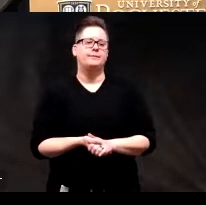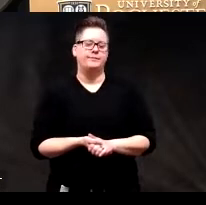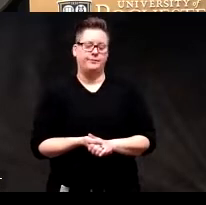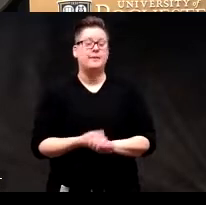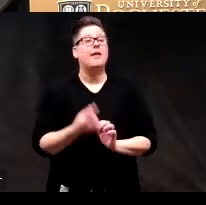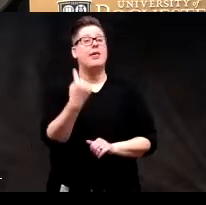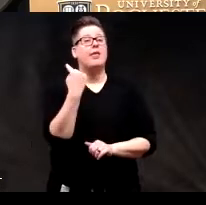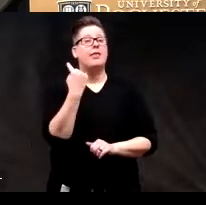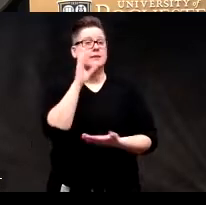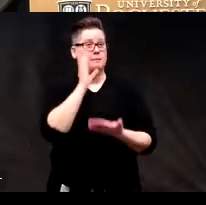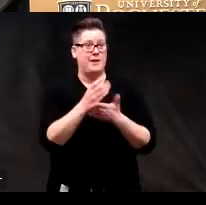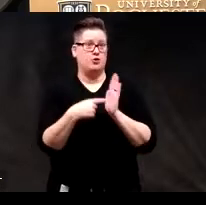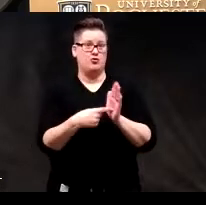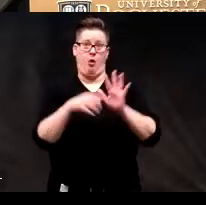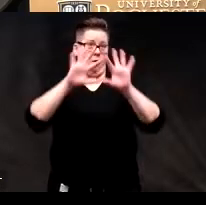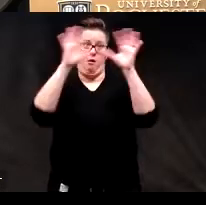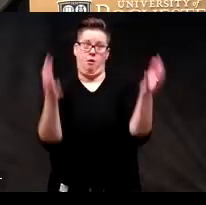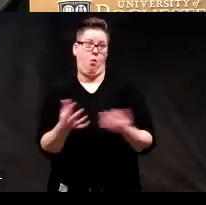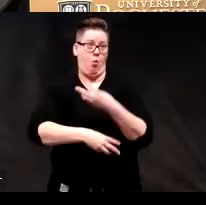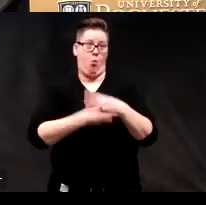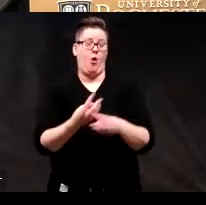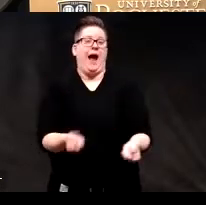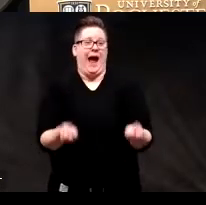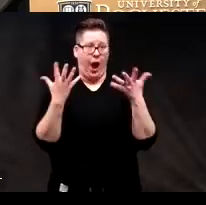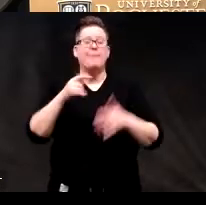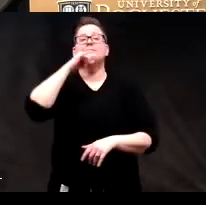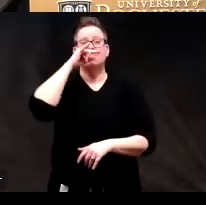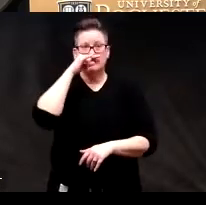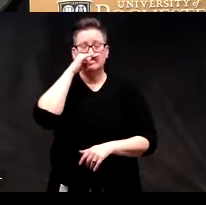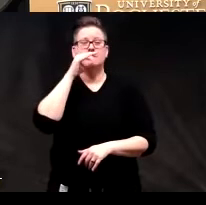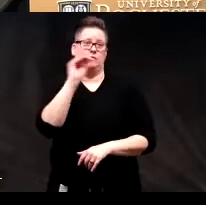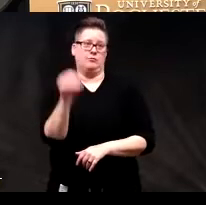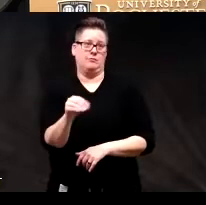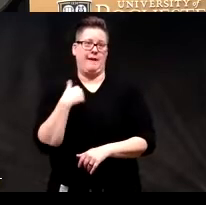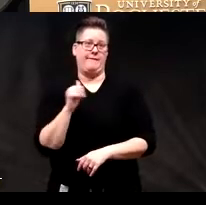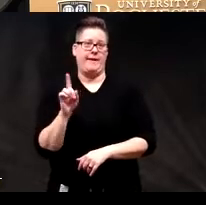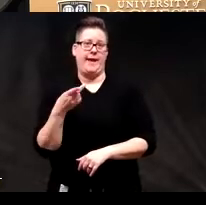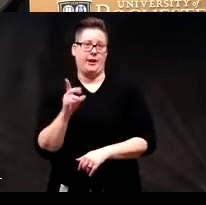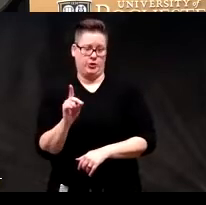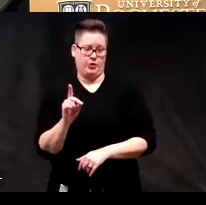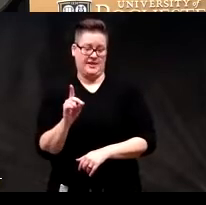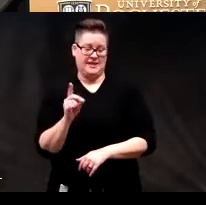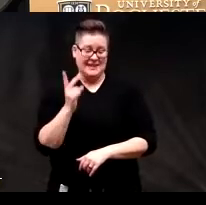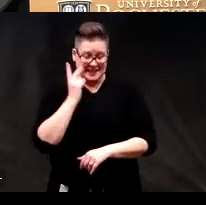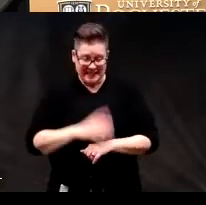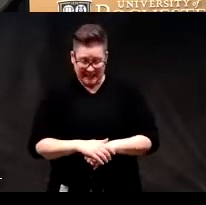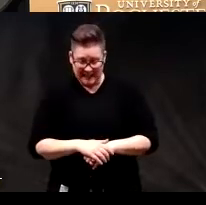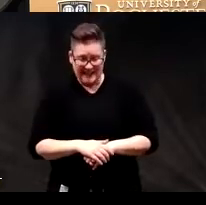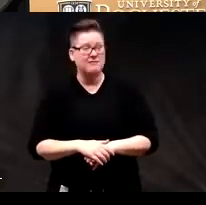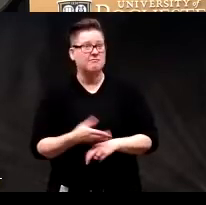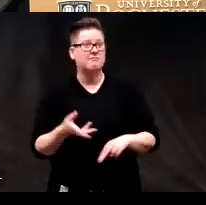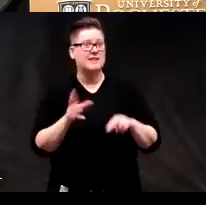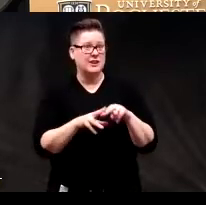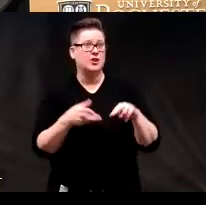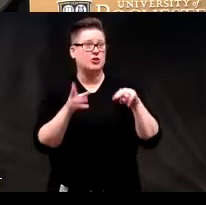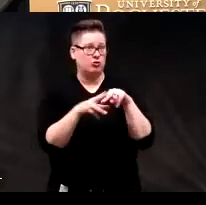that this figure shows the global prevalence of childhood ADHD. And what we can see is that it's a growing concern.